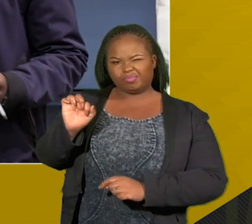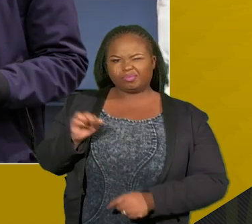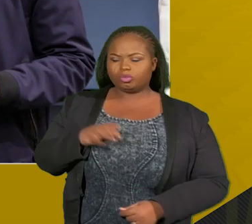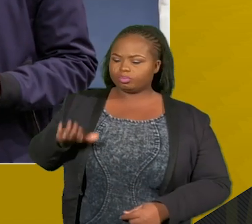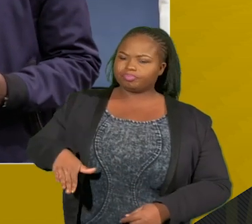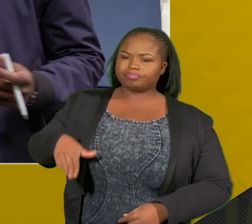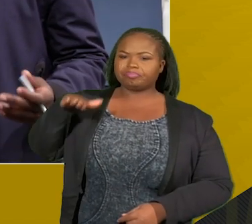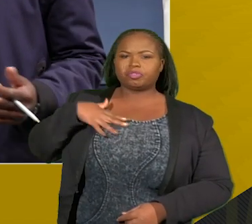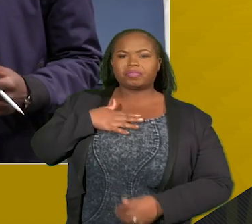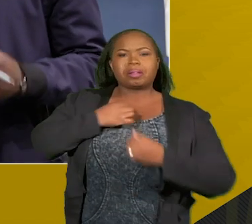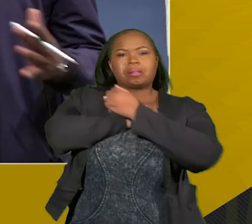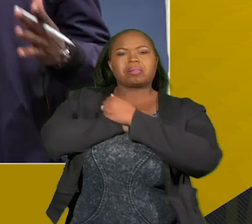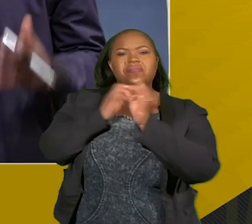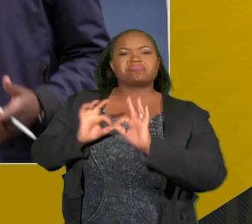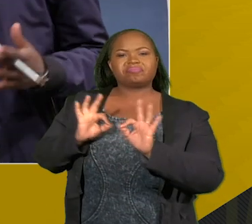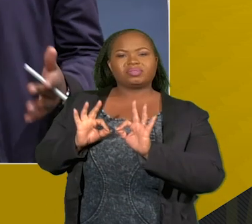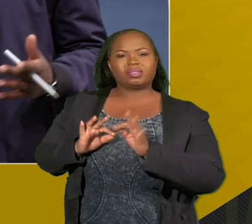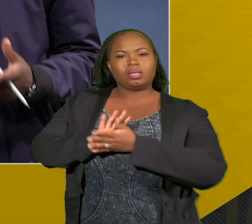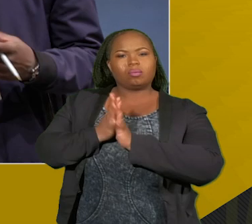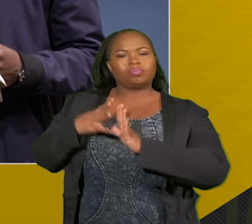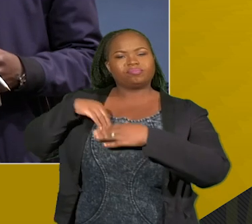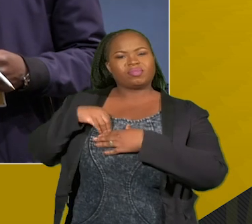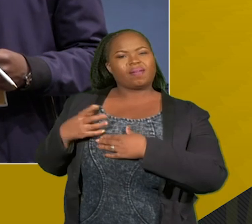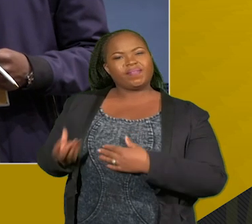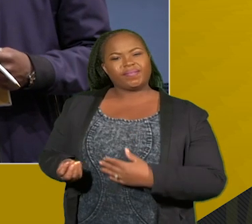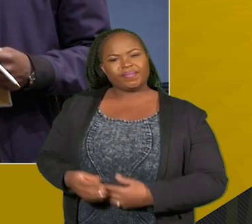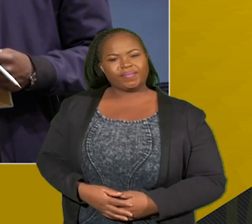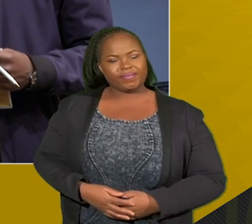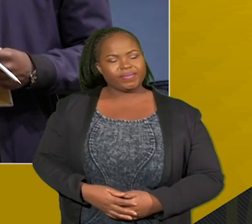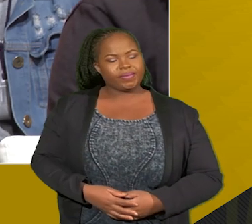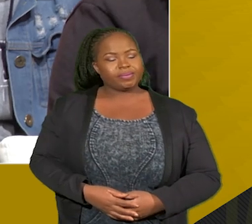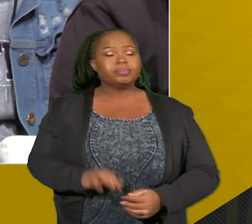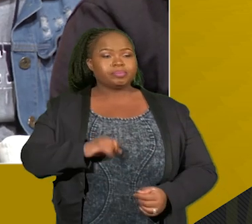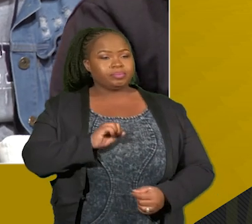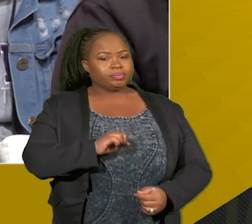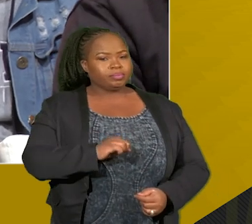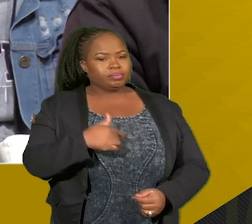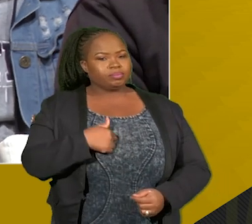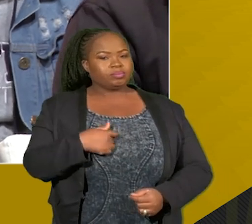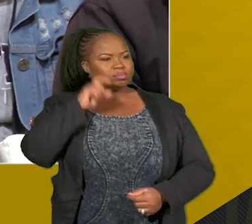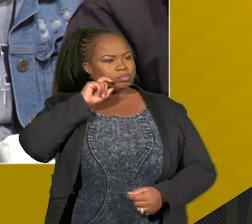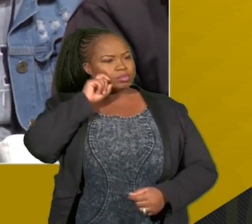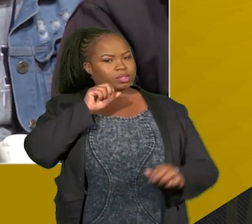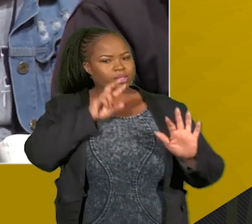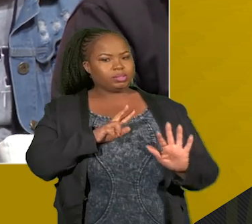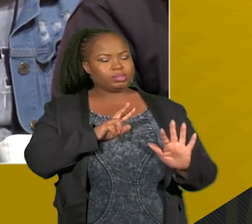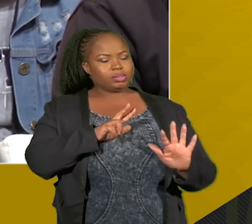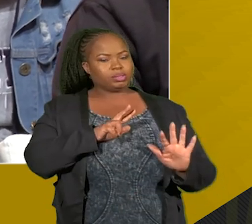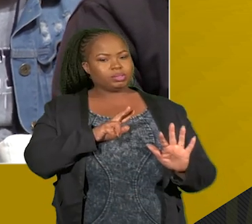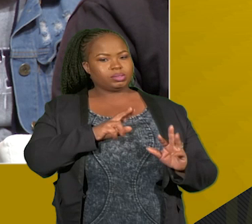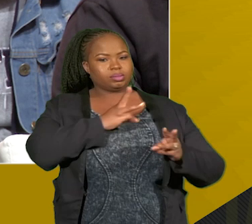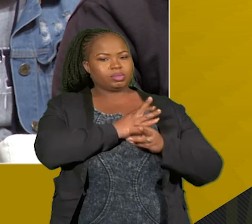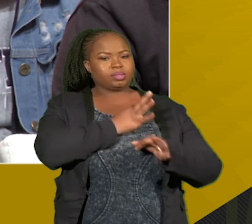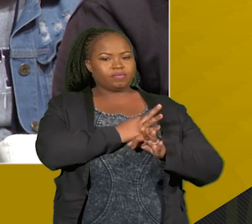without love, and that kukudemage kakhulu. Tell us more about that. Yeah, it did. Mina, when I was about 8 years old, my parents